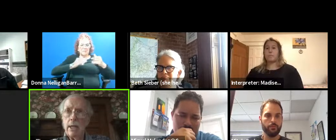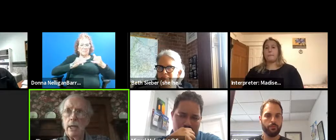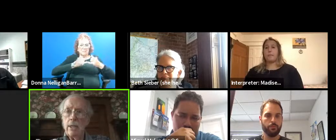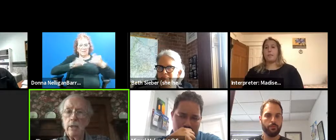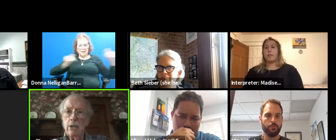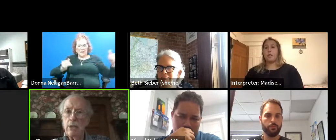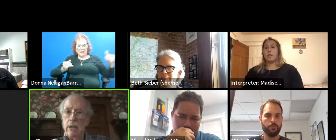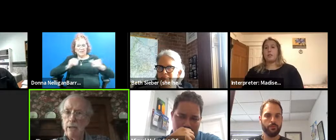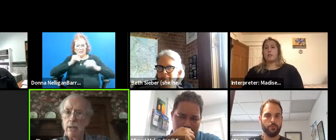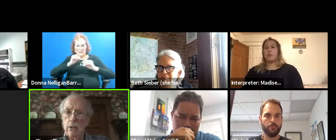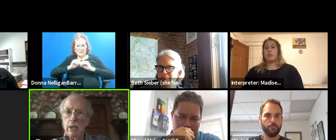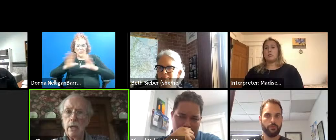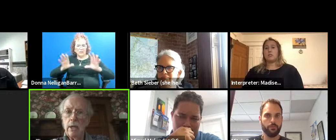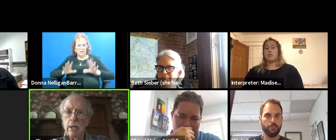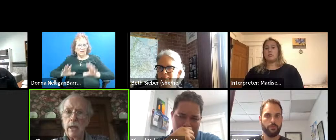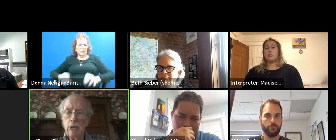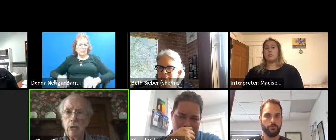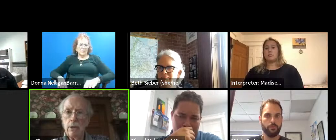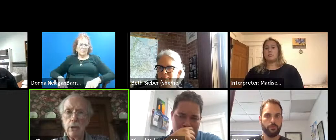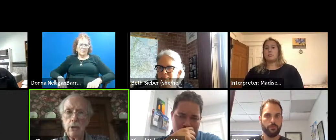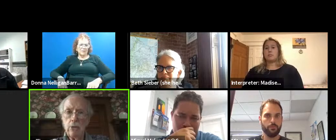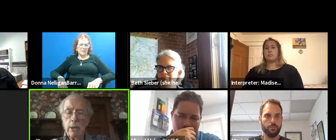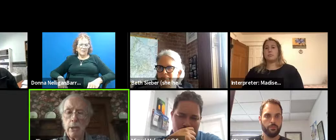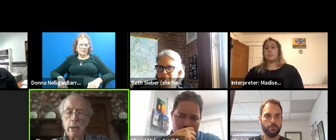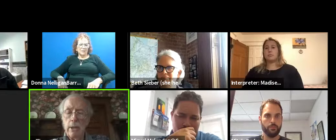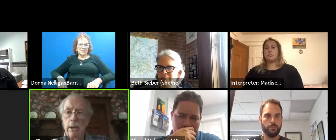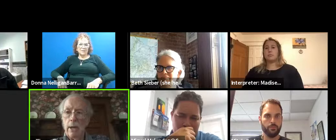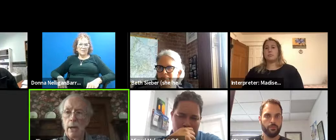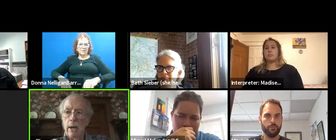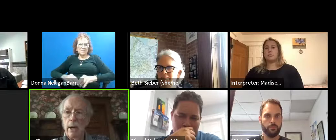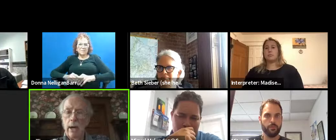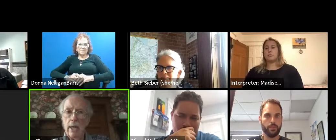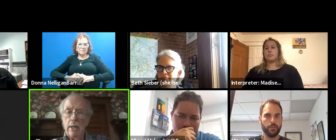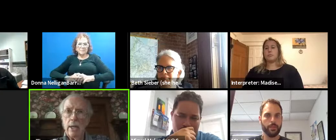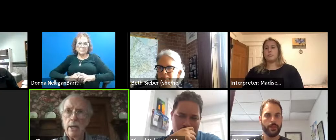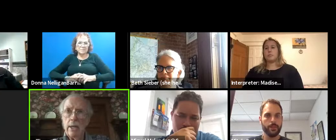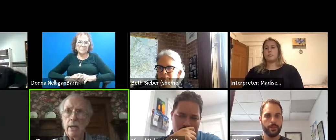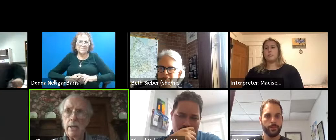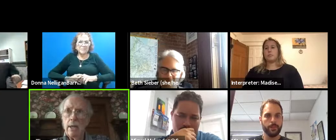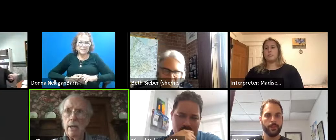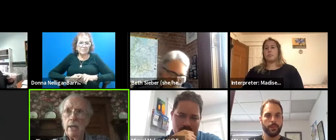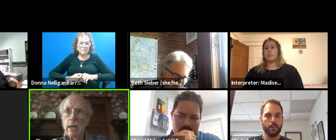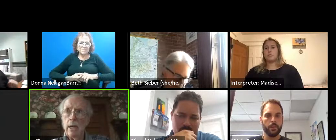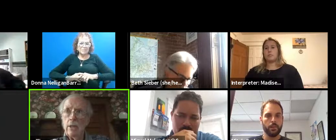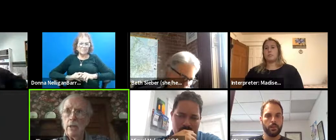in the 1970s. That was all in the East District. And the